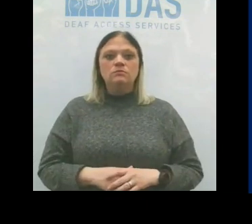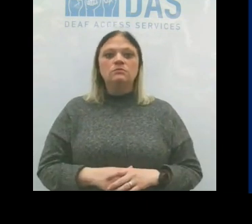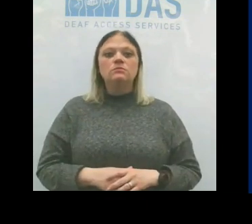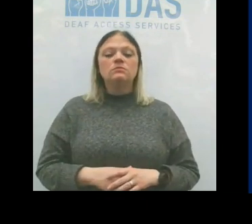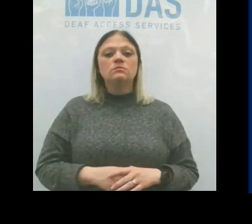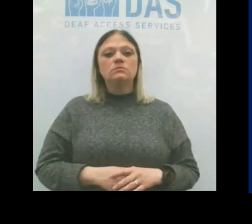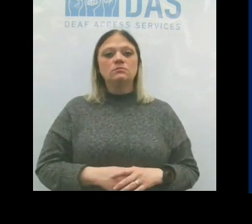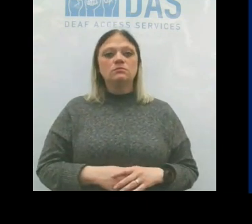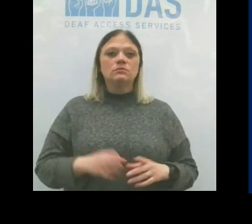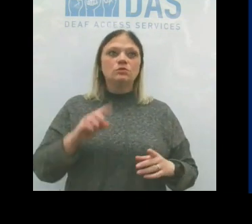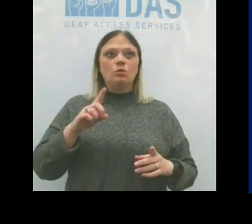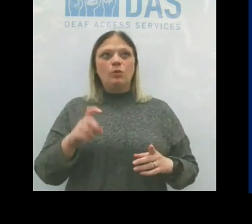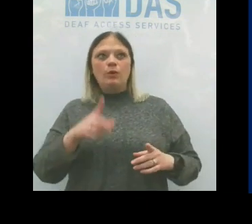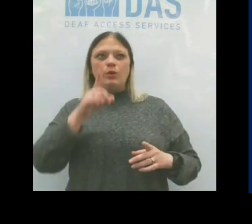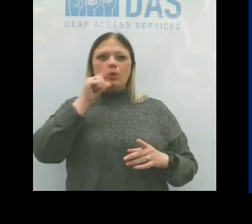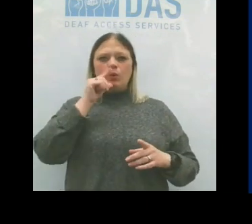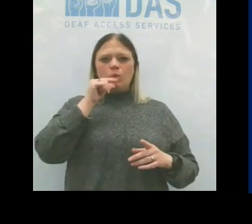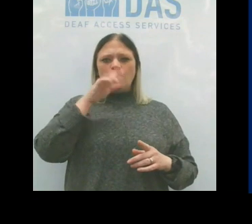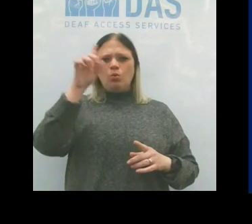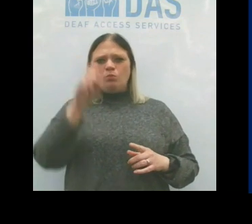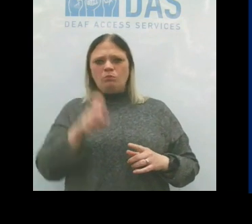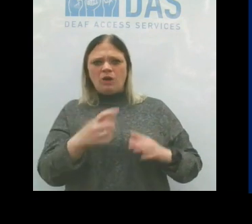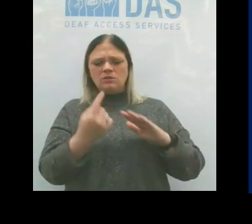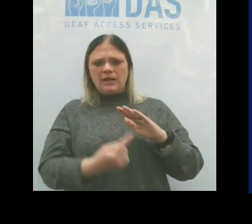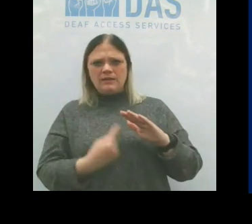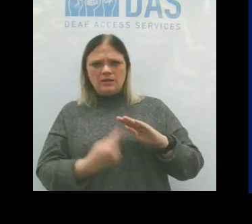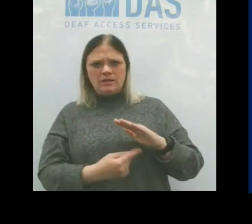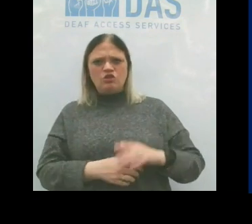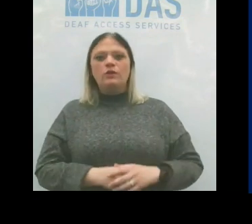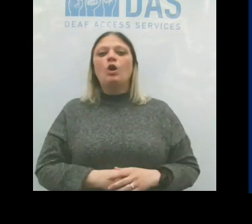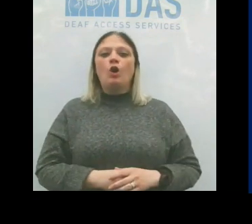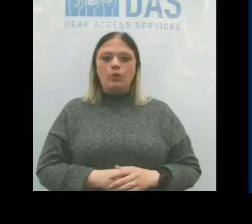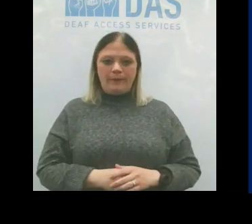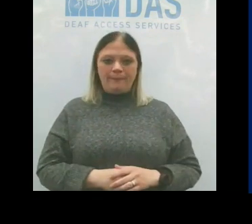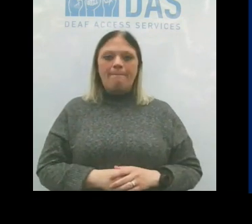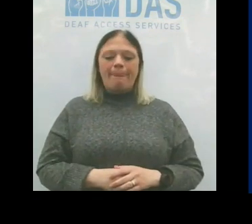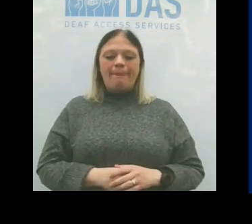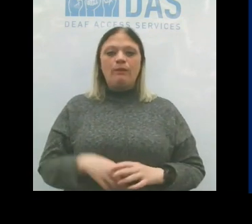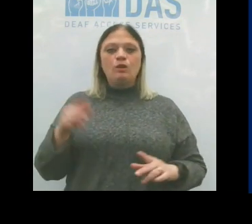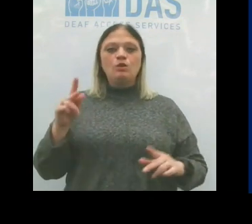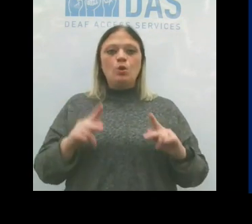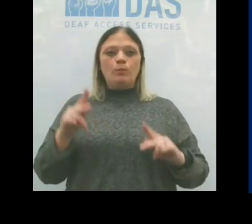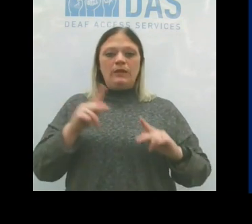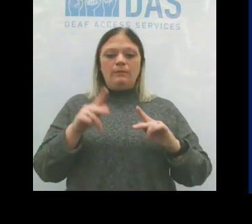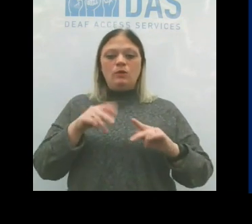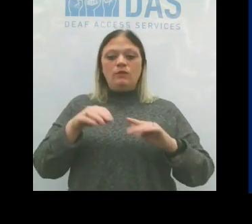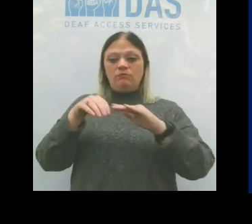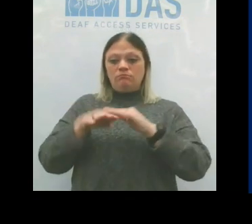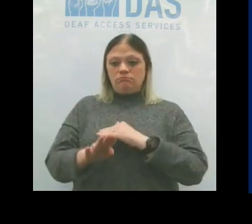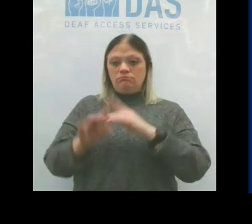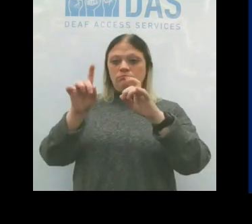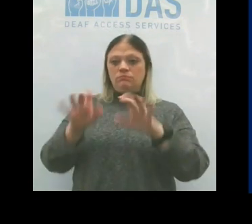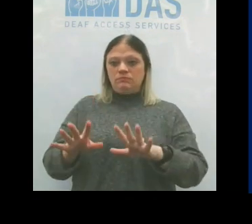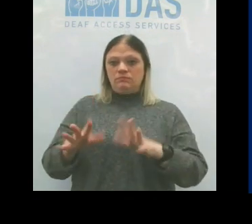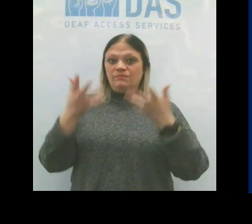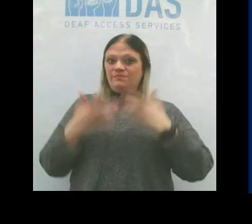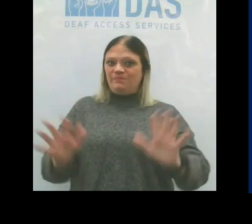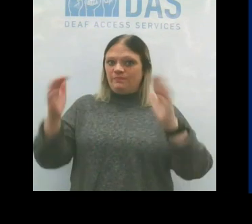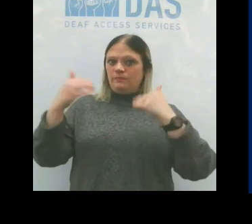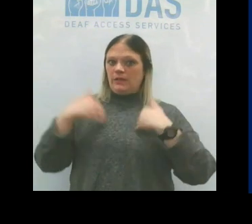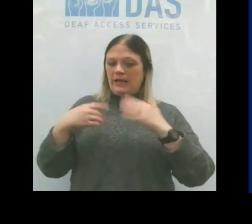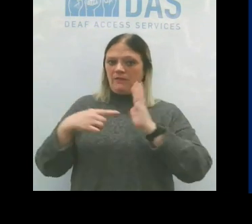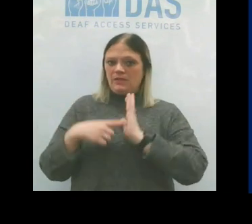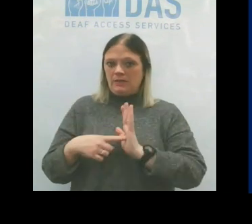question is, okay, who needs to be in isolation? So, people that go in to get tested who have symptoms of